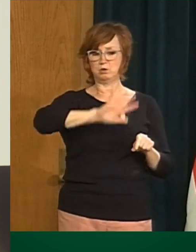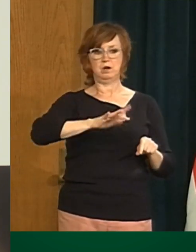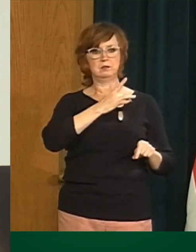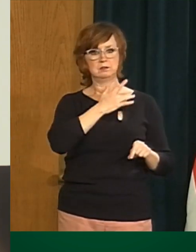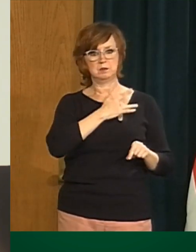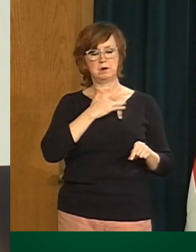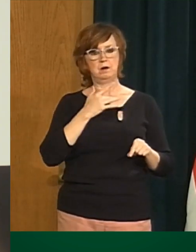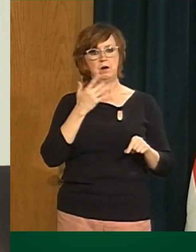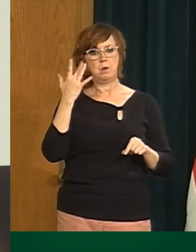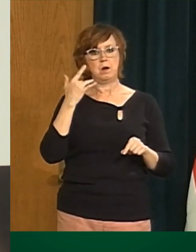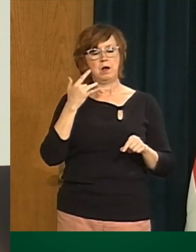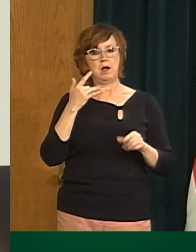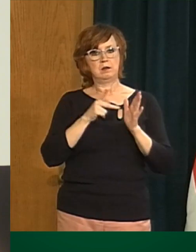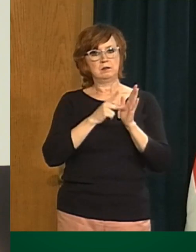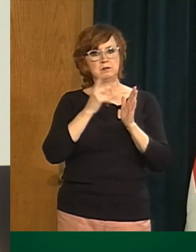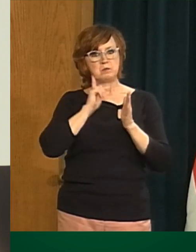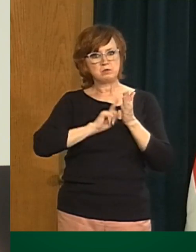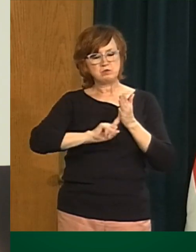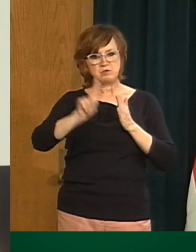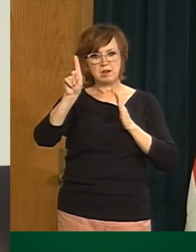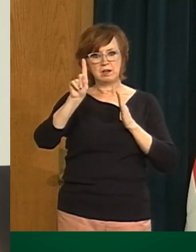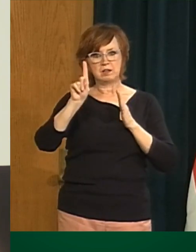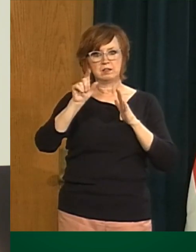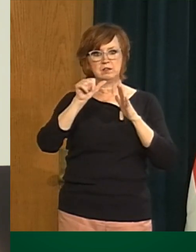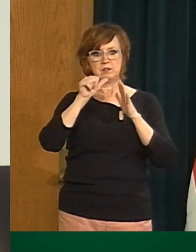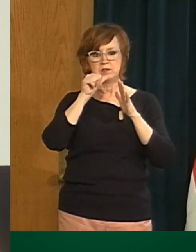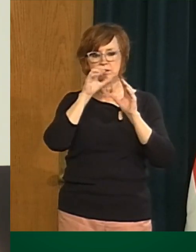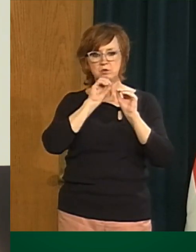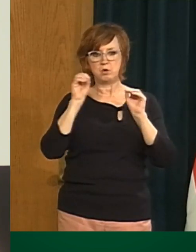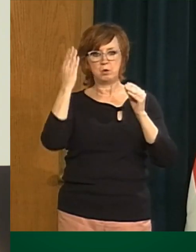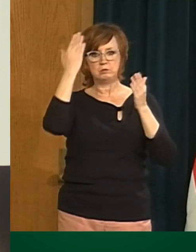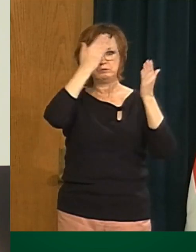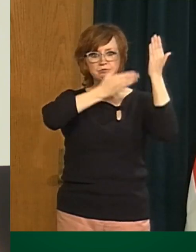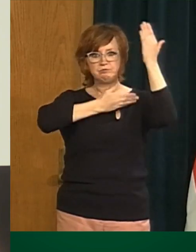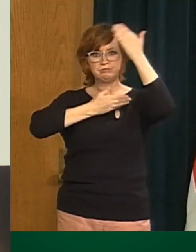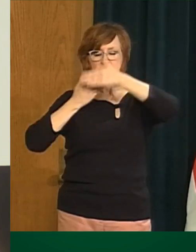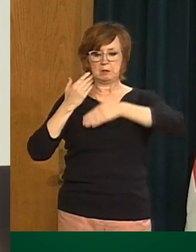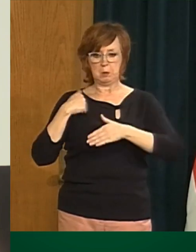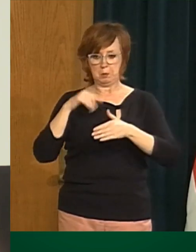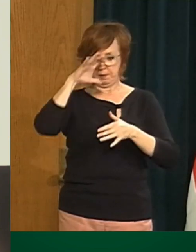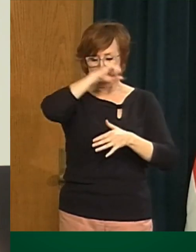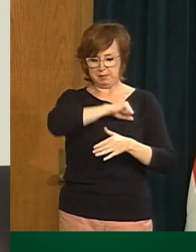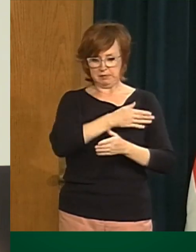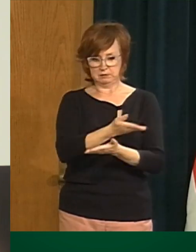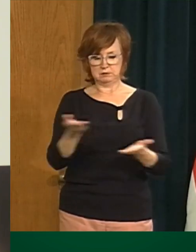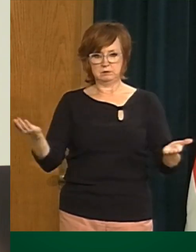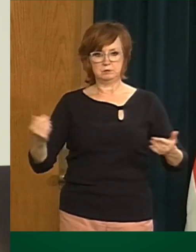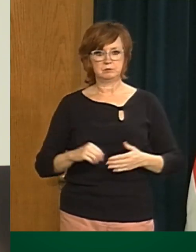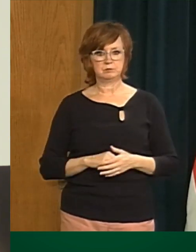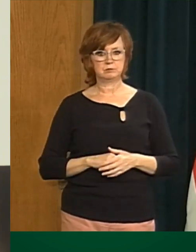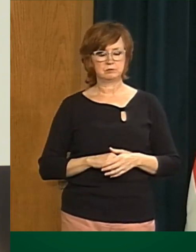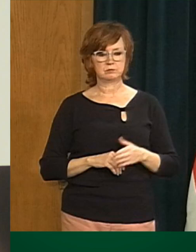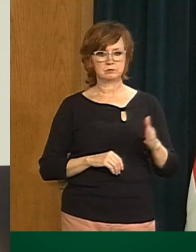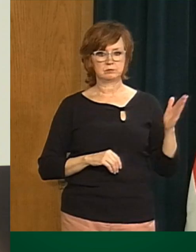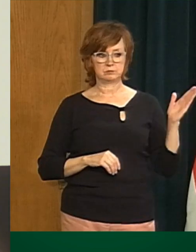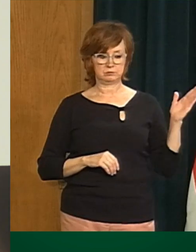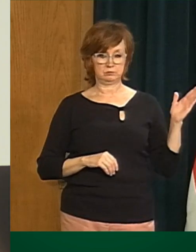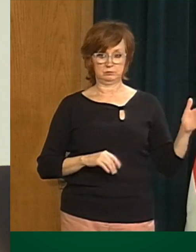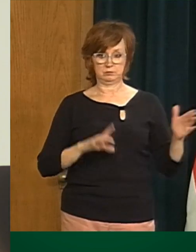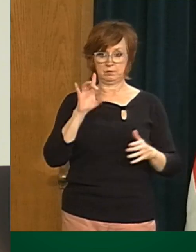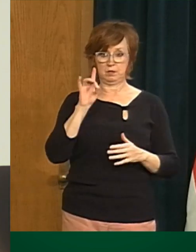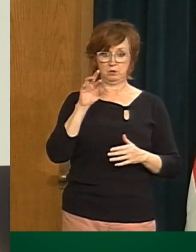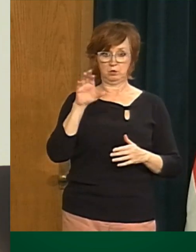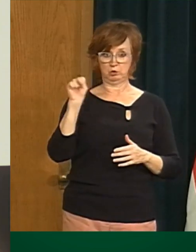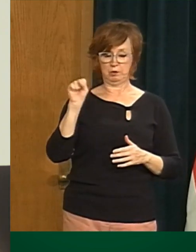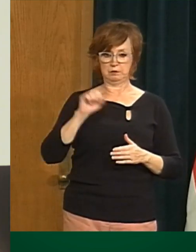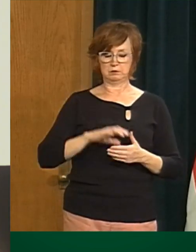aren't hidden cases throughout Saskatchewan that we might be missing through this symptomatic or contact-based testing? So, even so,